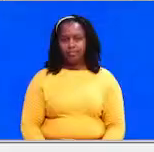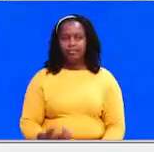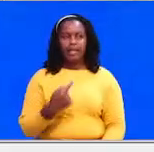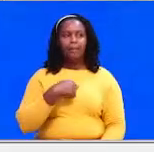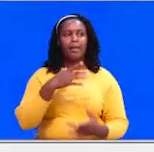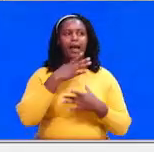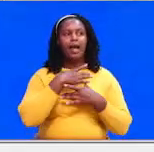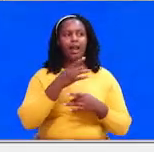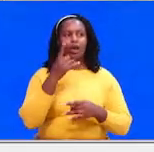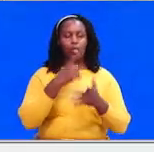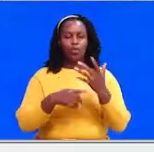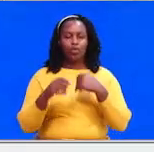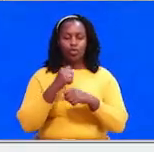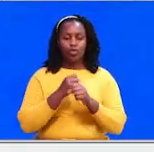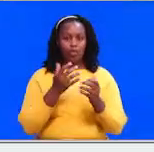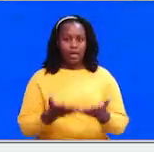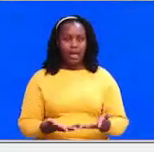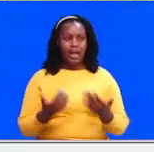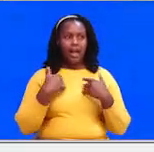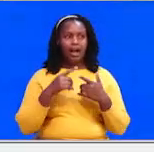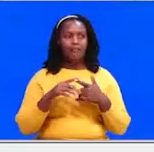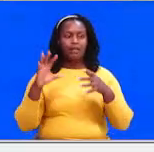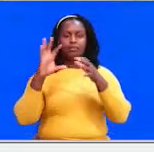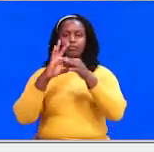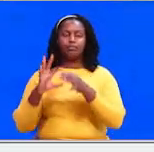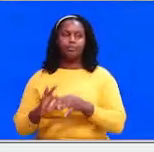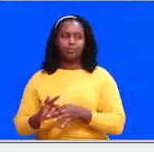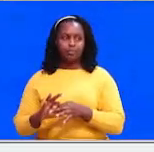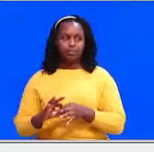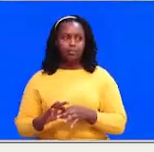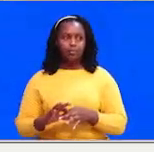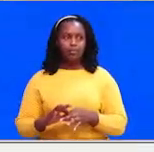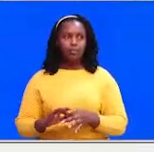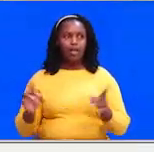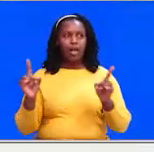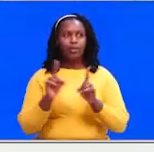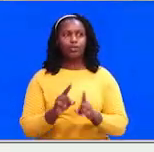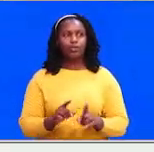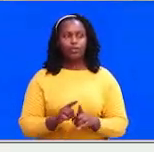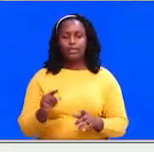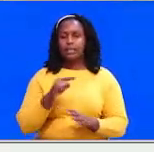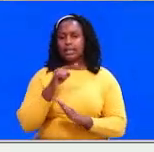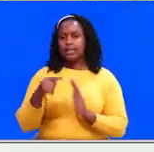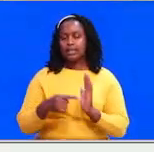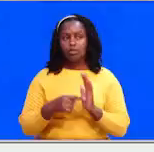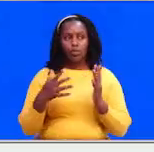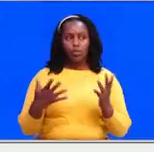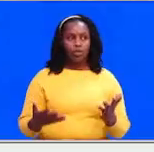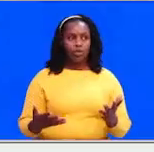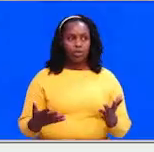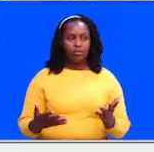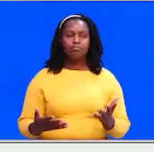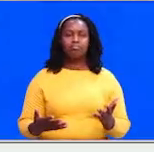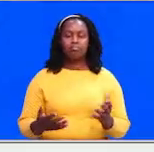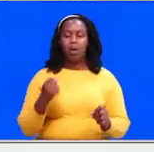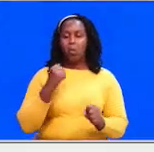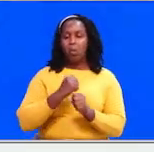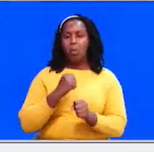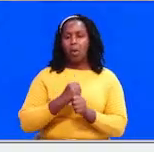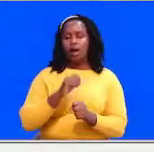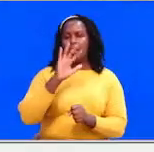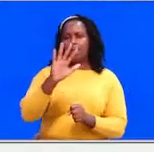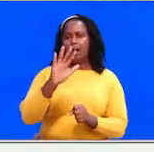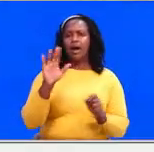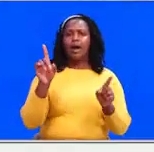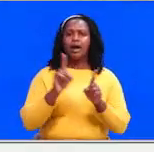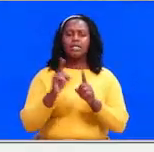we're having a conversation. There is no smell whatsoever. And all of this is courtesy of your work at EcoCycle.